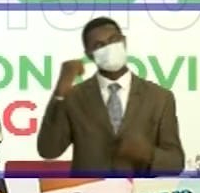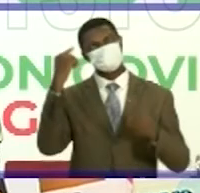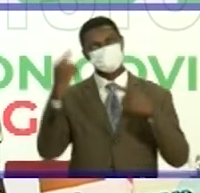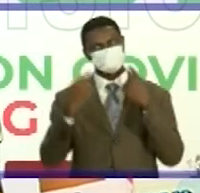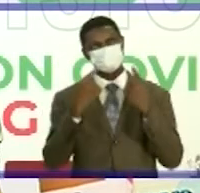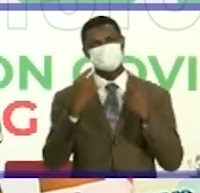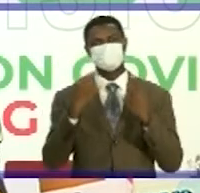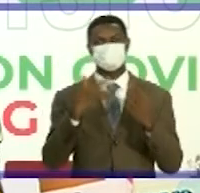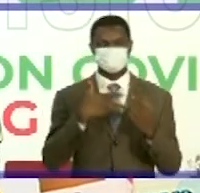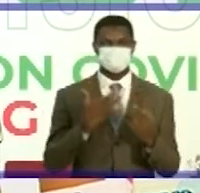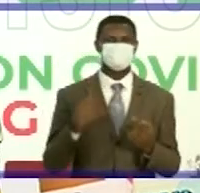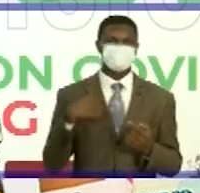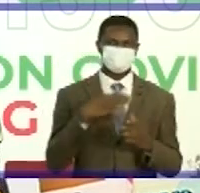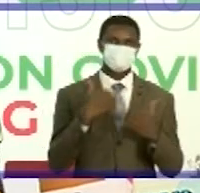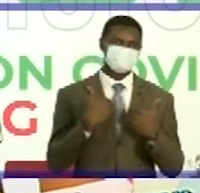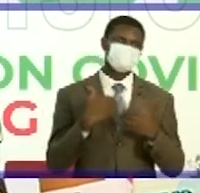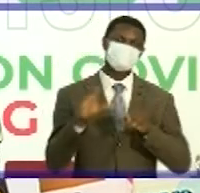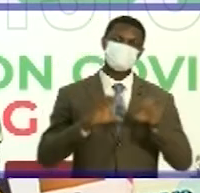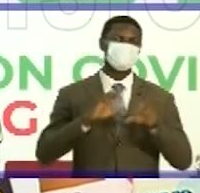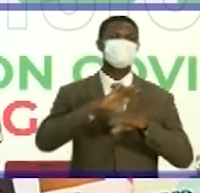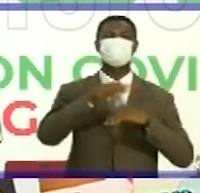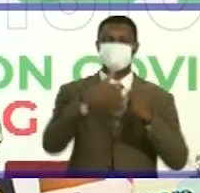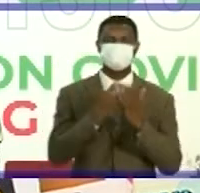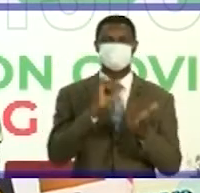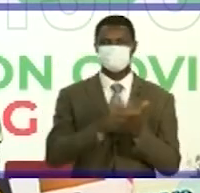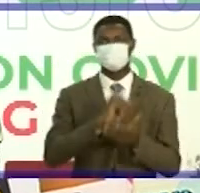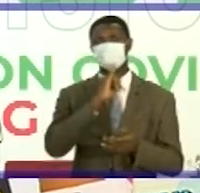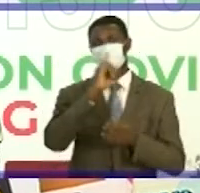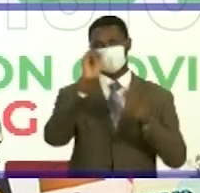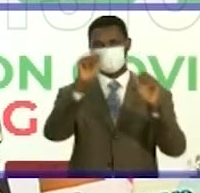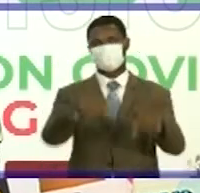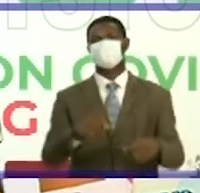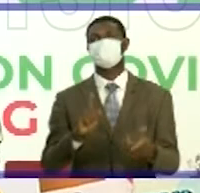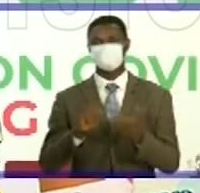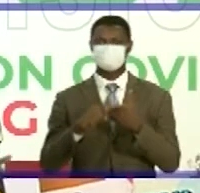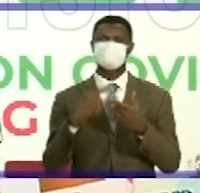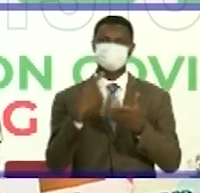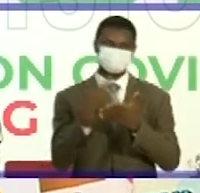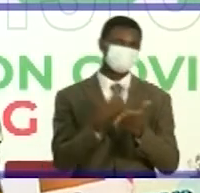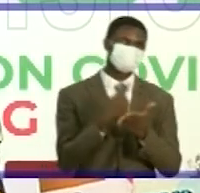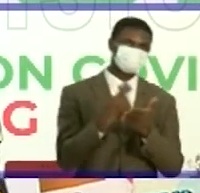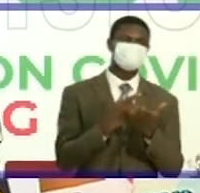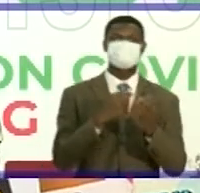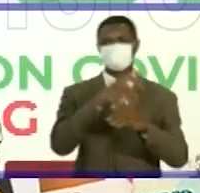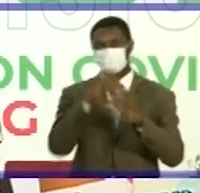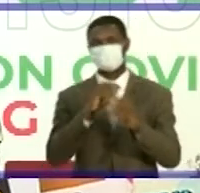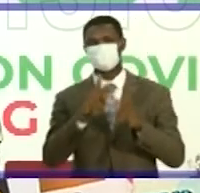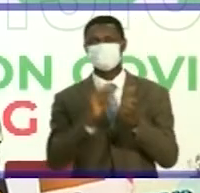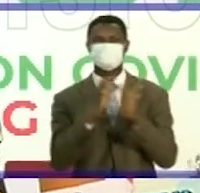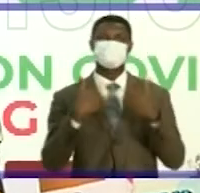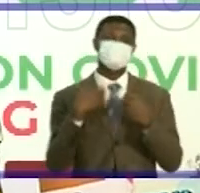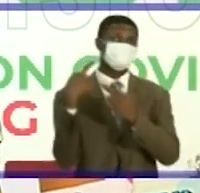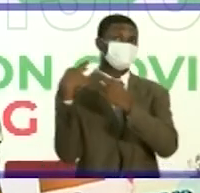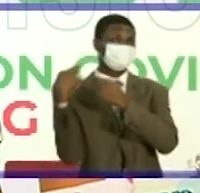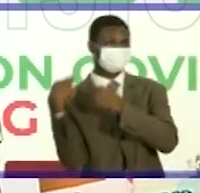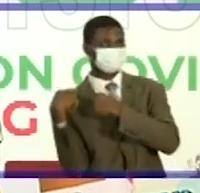everything humanly possible to engage with those that have responsibilities. You had the DG, Nigeria Center